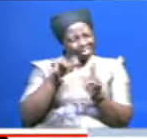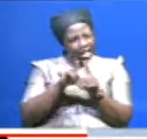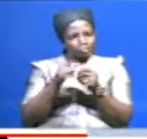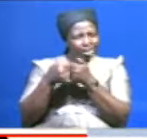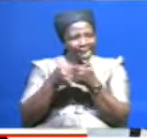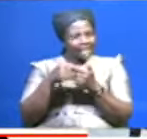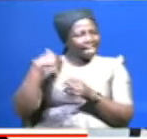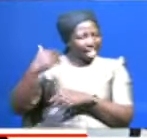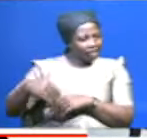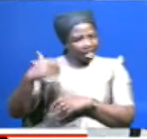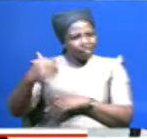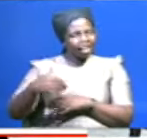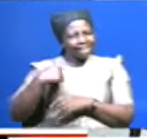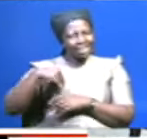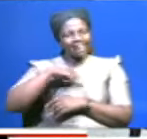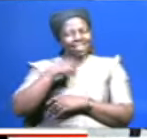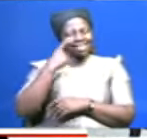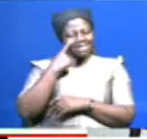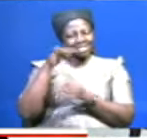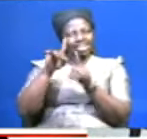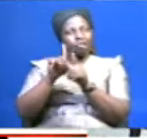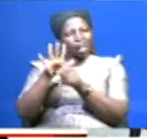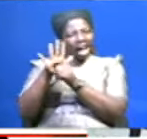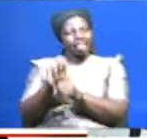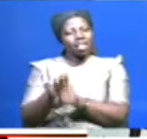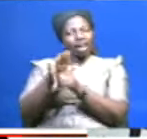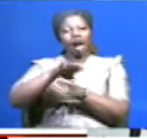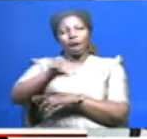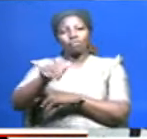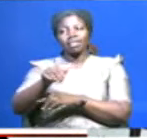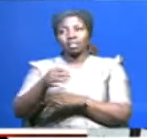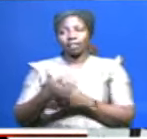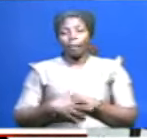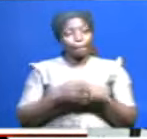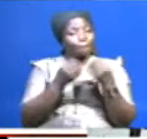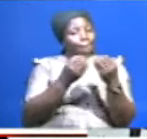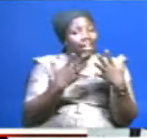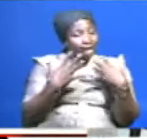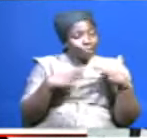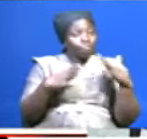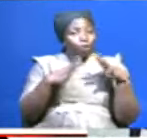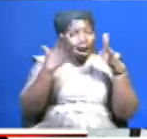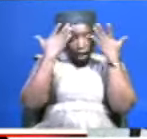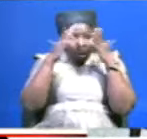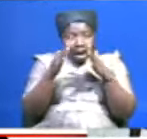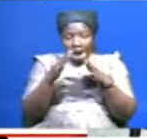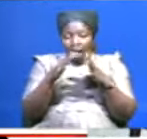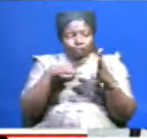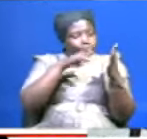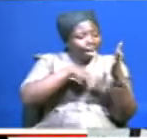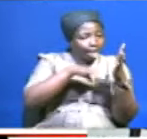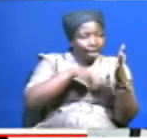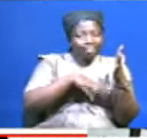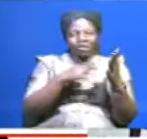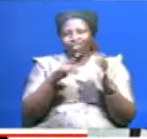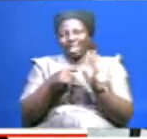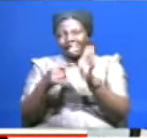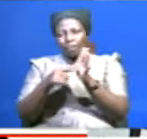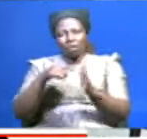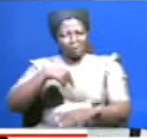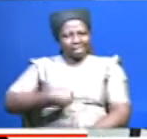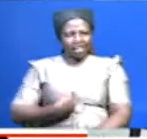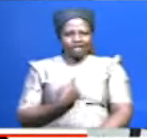marginalized counties. Ndani kuna watu wengi ambao hawajui. Wazee au kusoma kama mimi pengine. No.